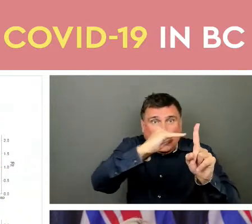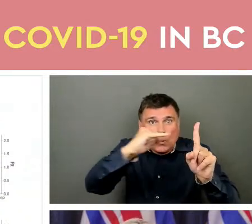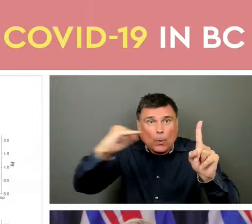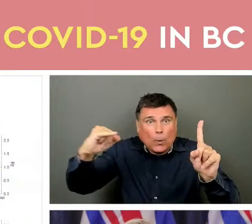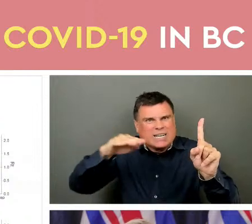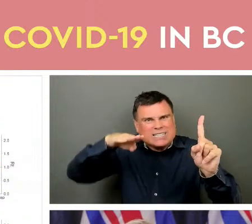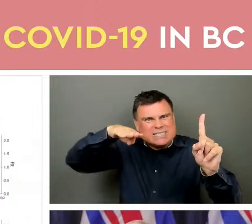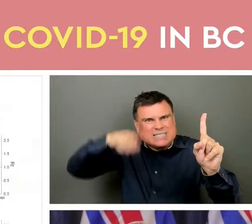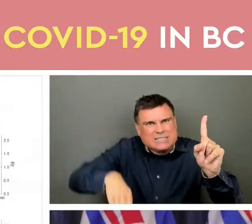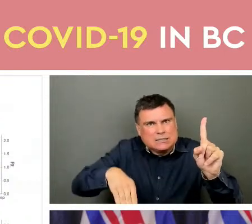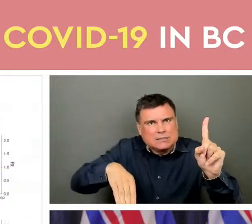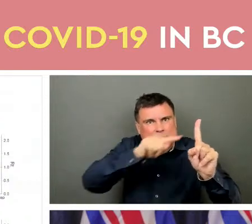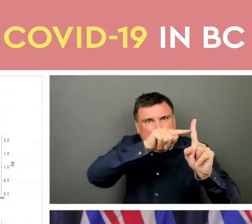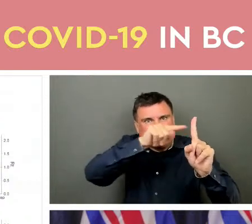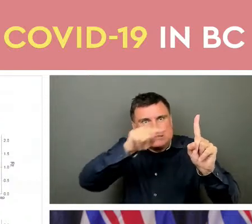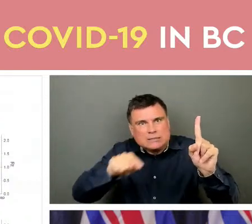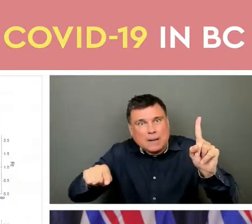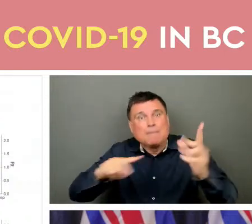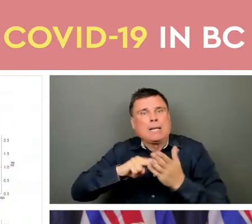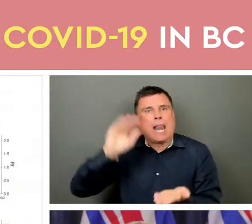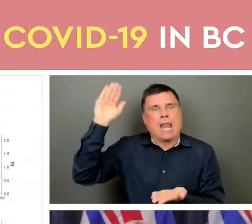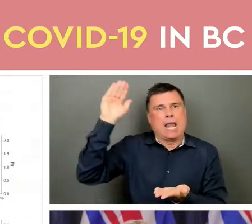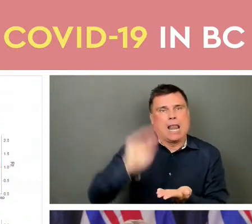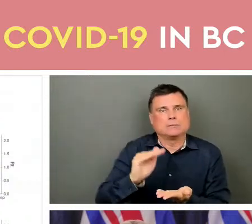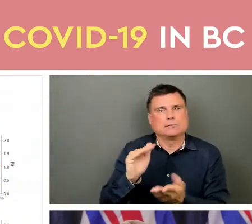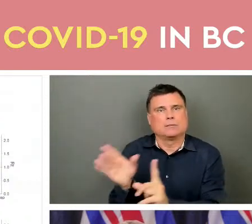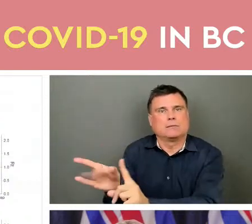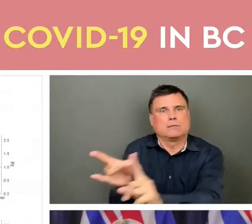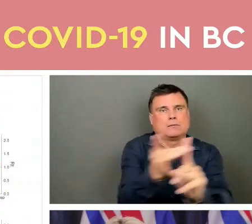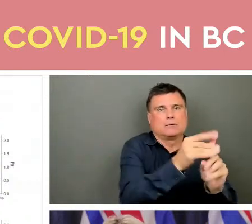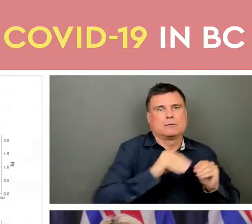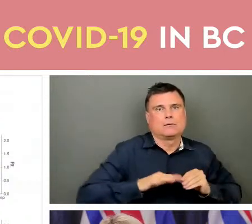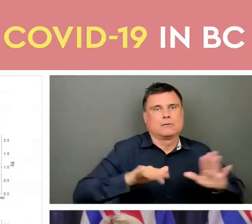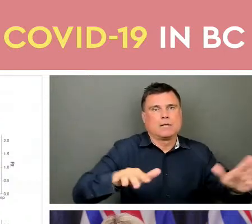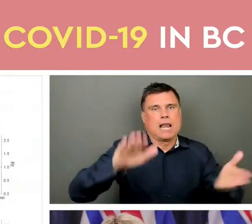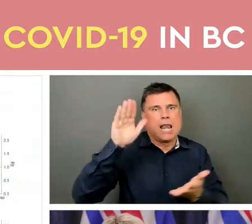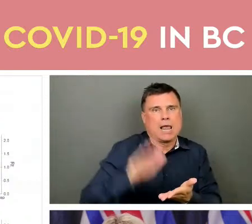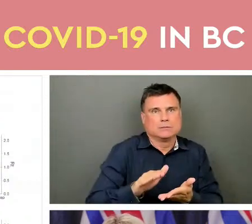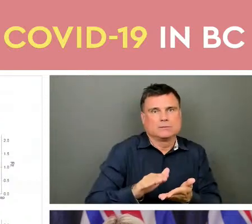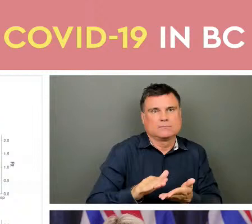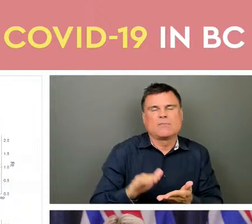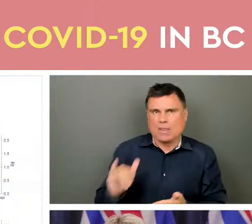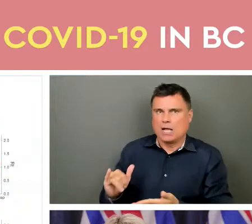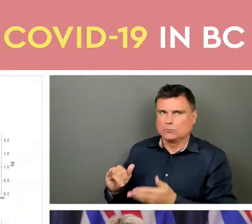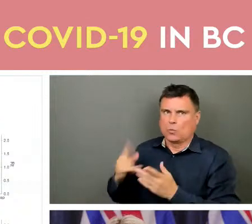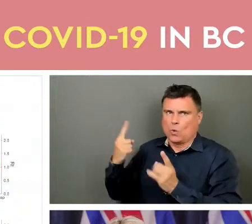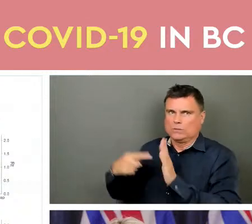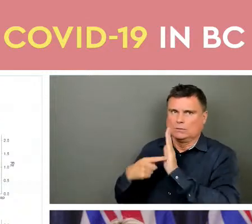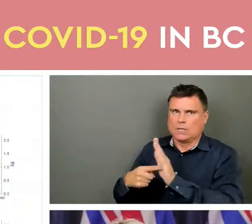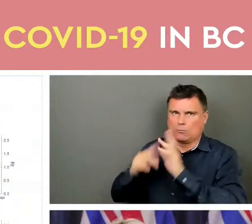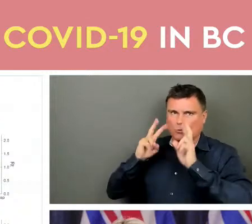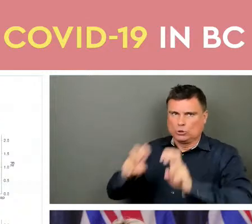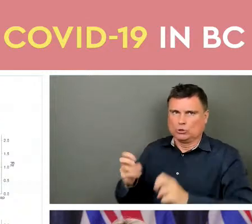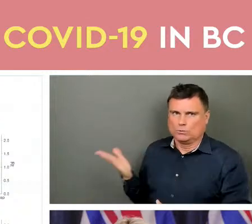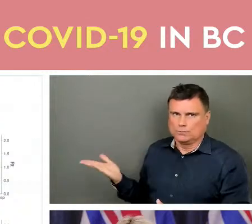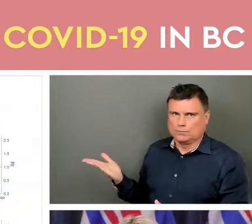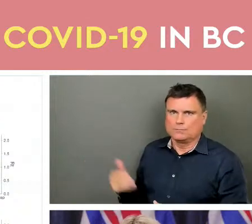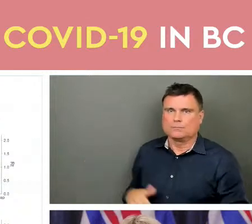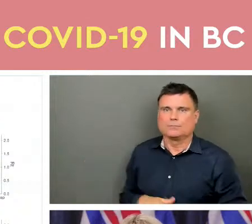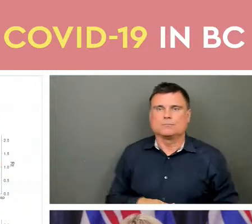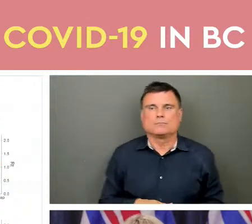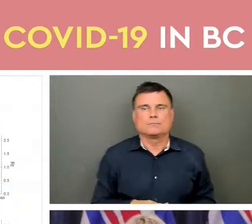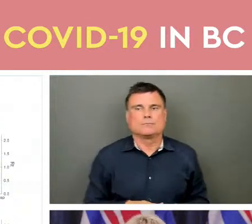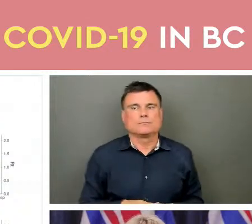fading away. So that's one of the measures that we look at. We've also been looking over the last